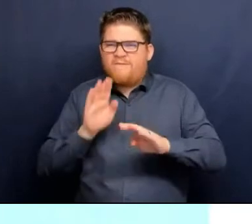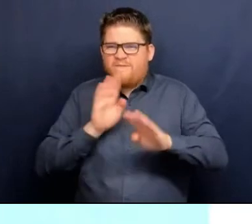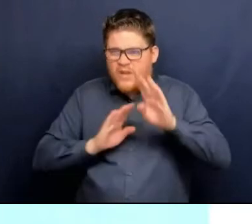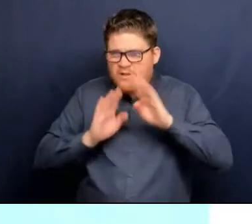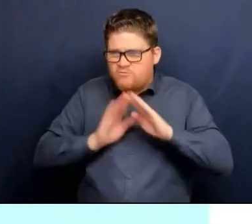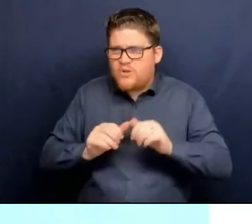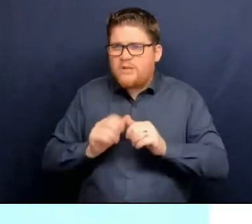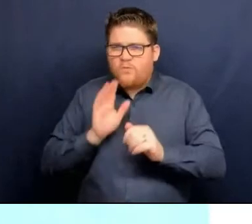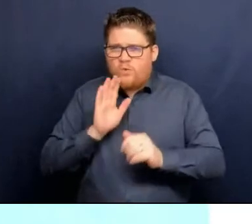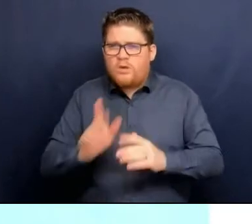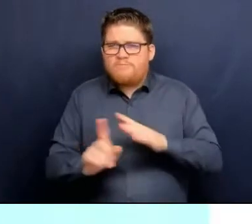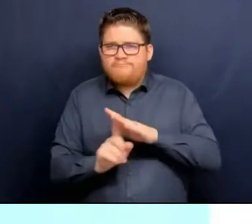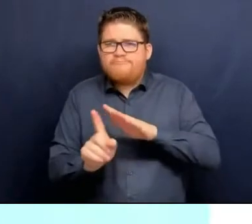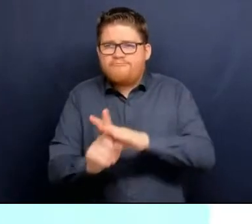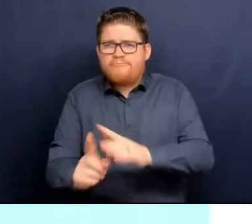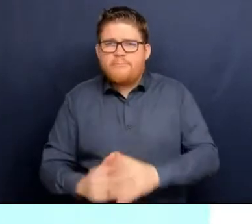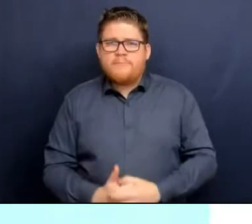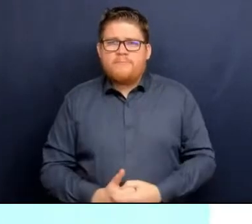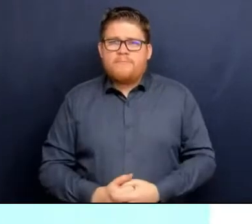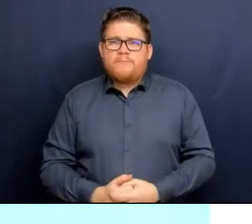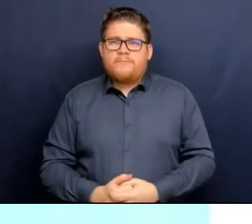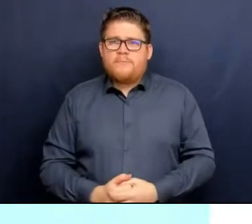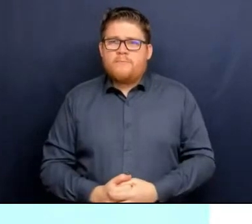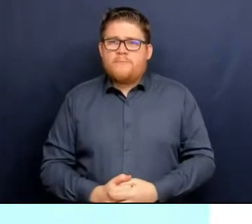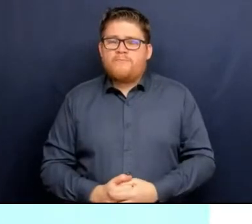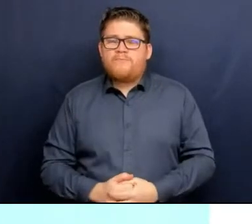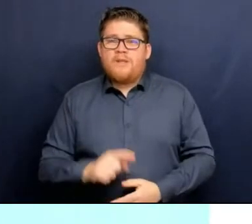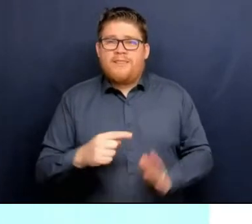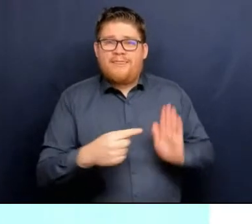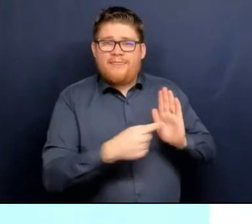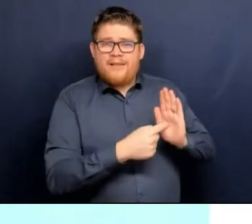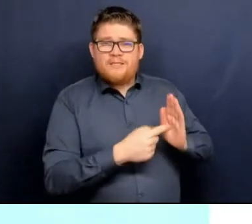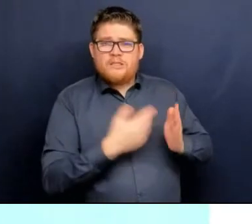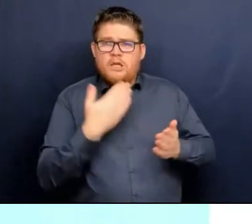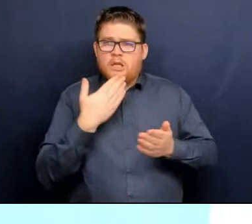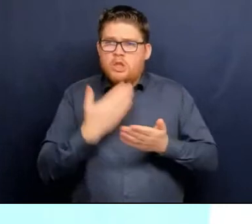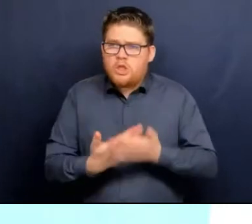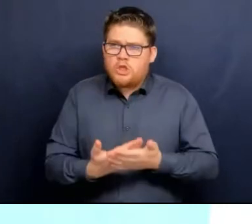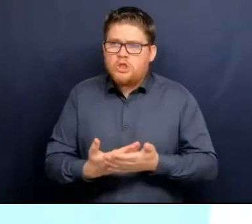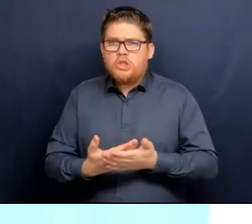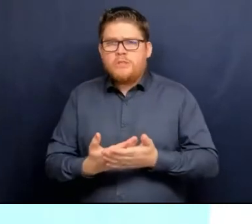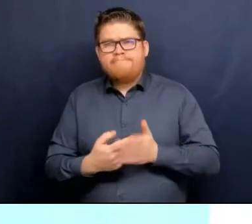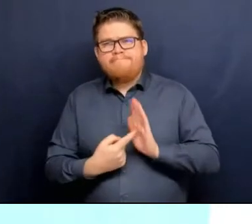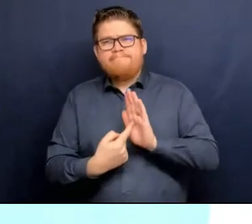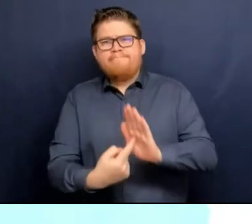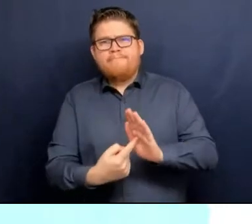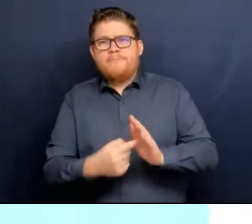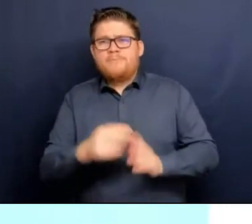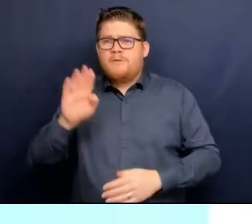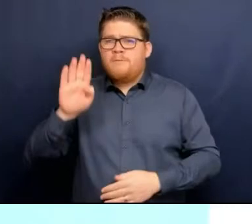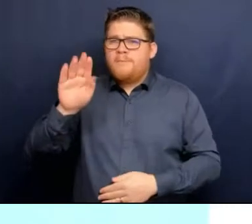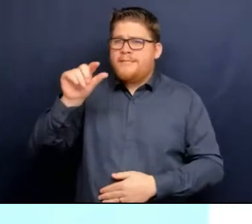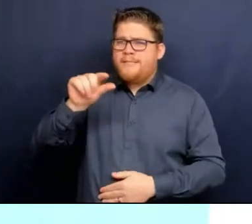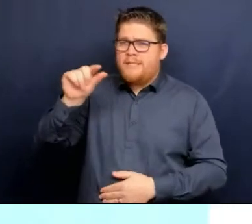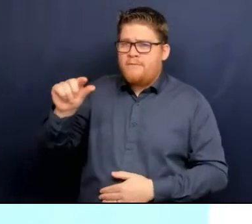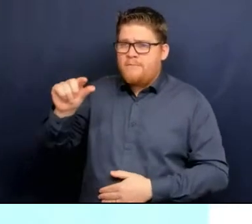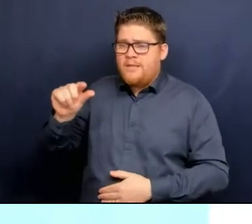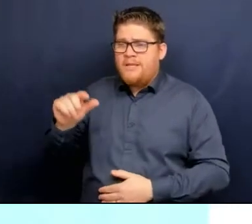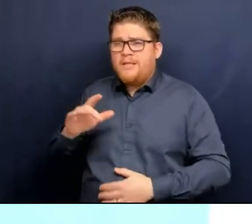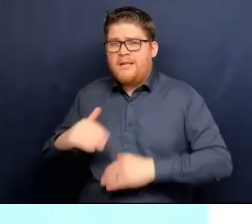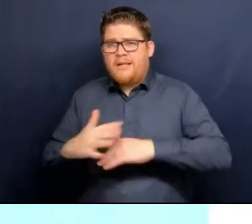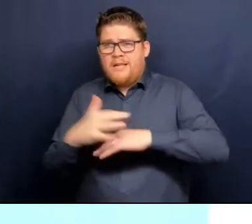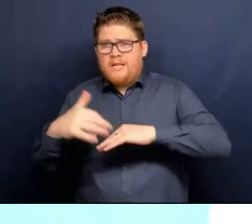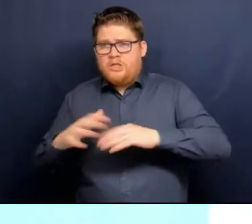Nations and the government of British Columbia. The action plan clearly articulates the province's commitment to prioritize